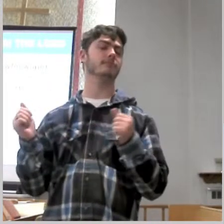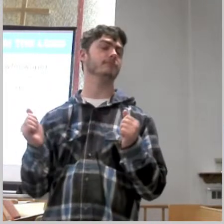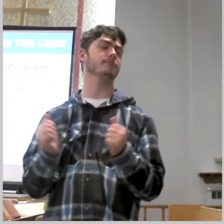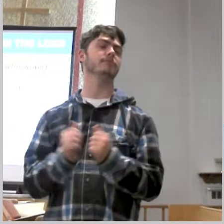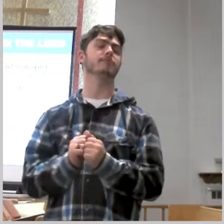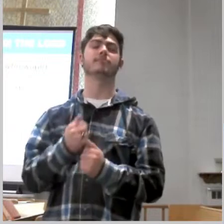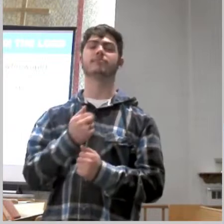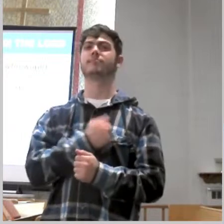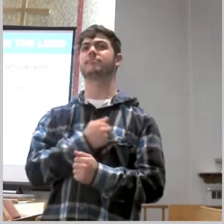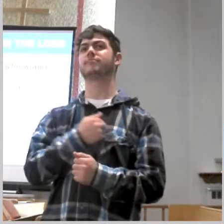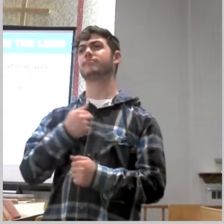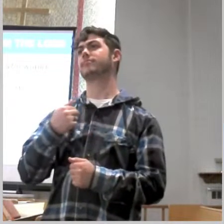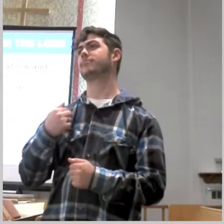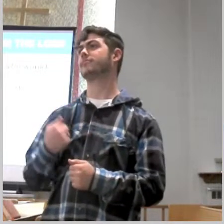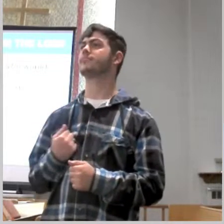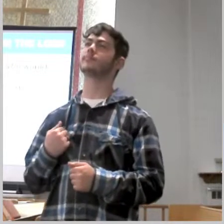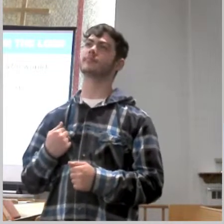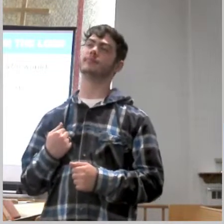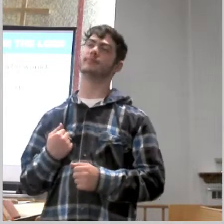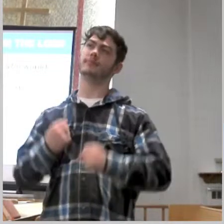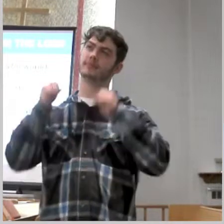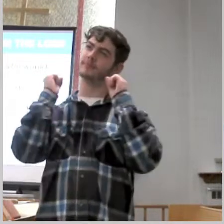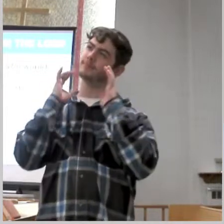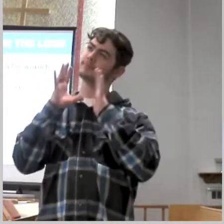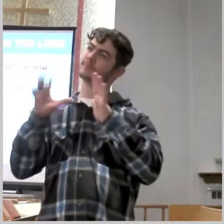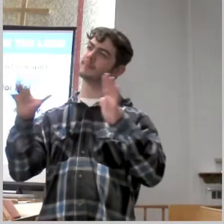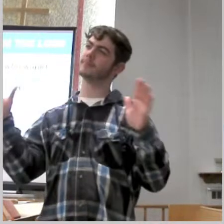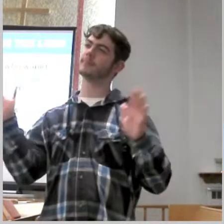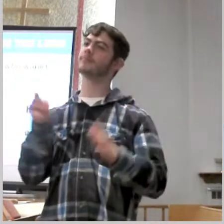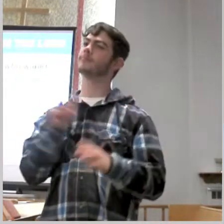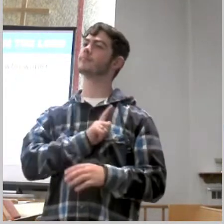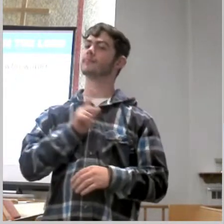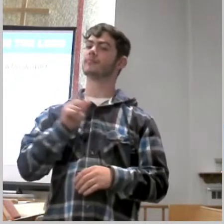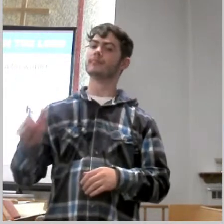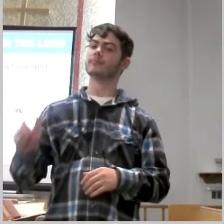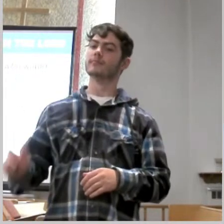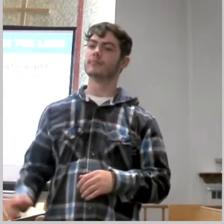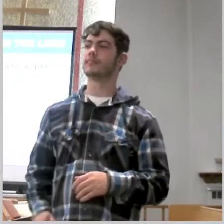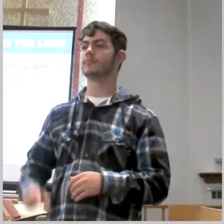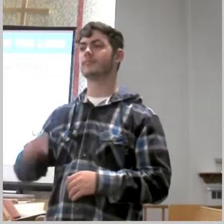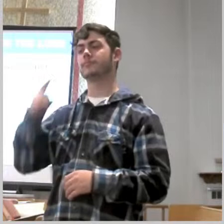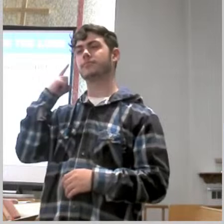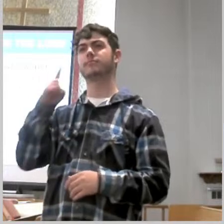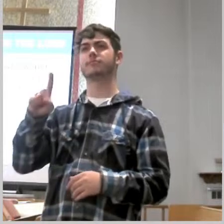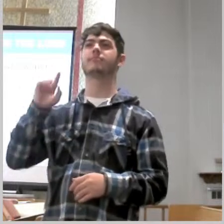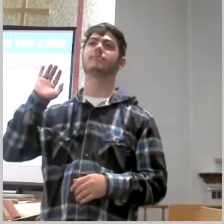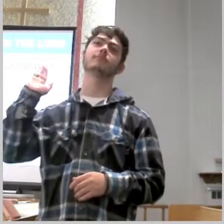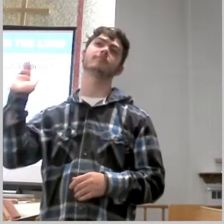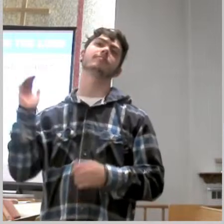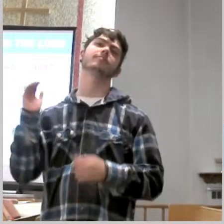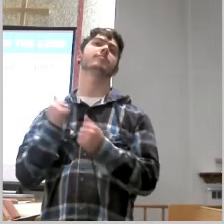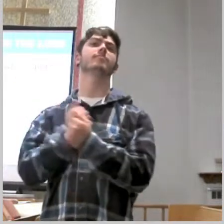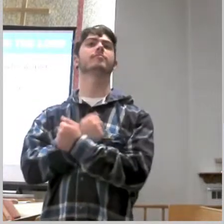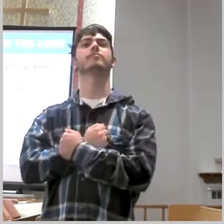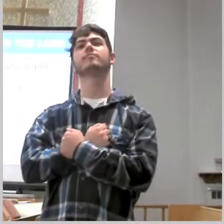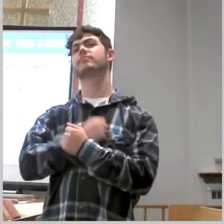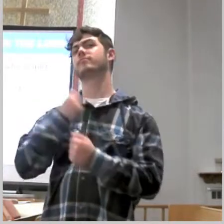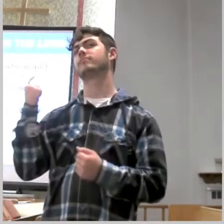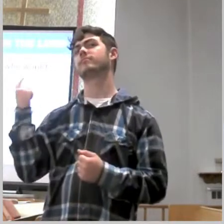us up. Blessed be the Lord for